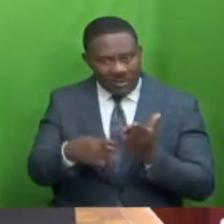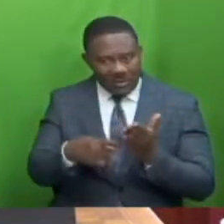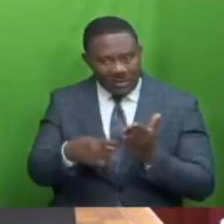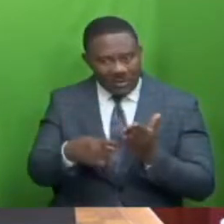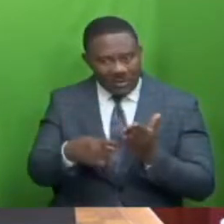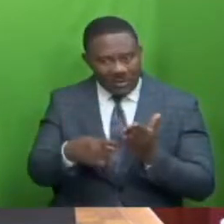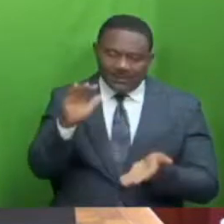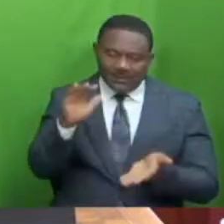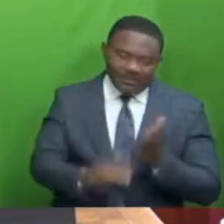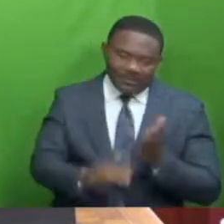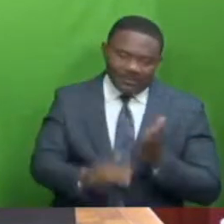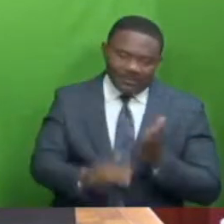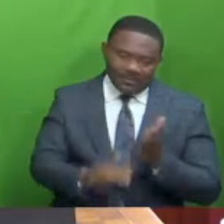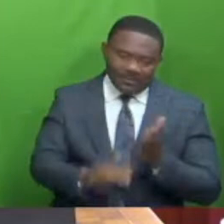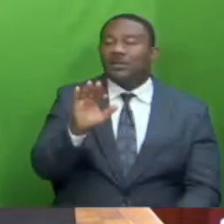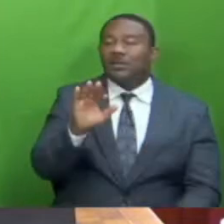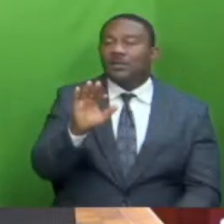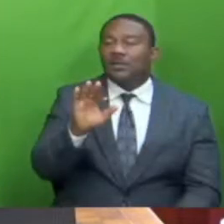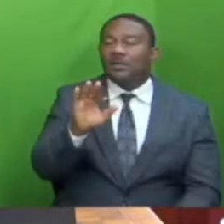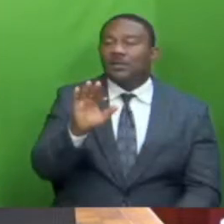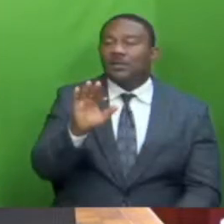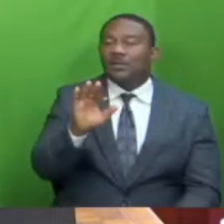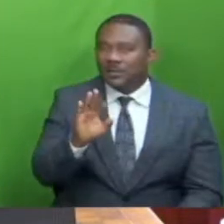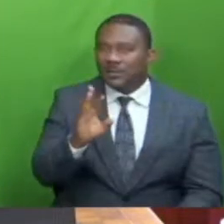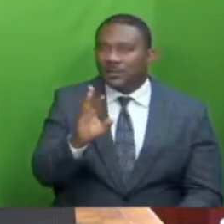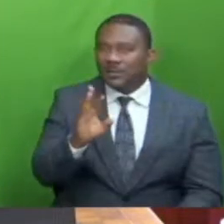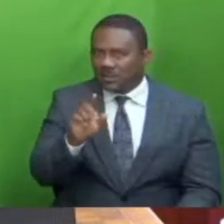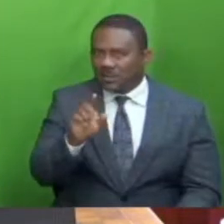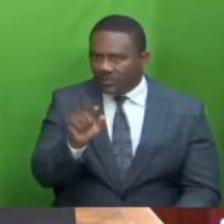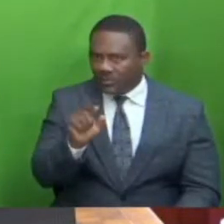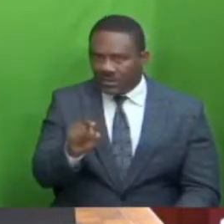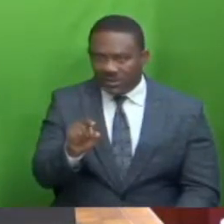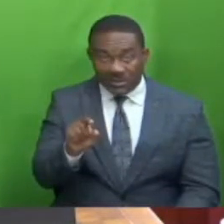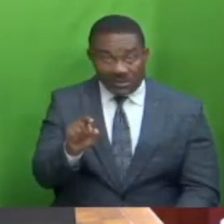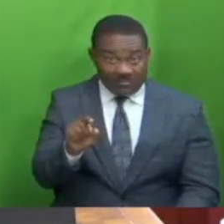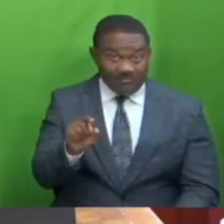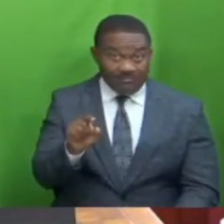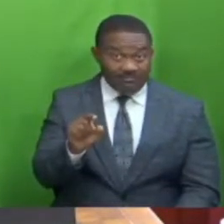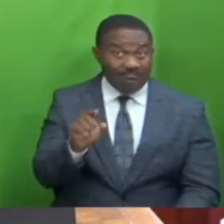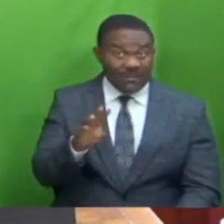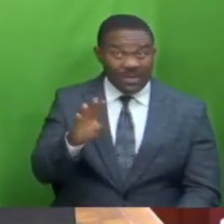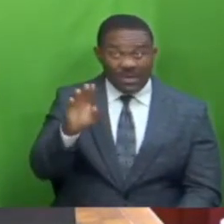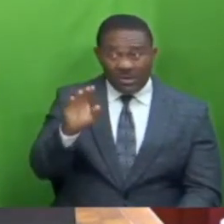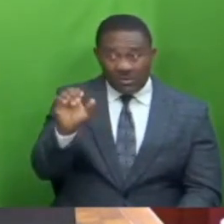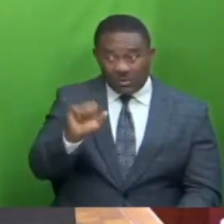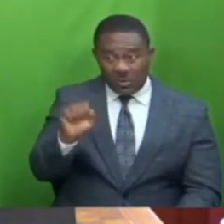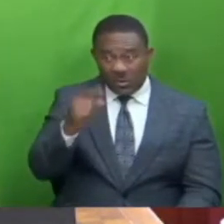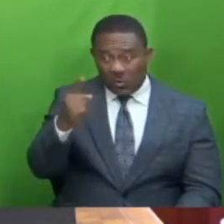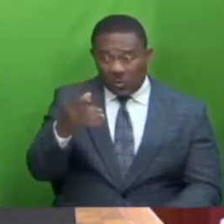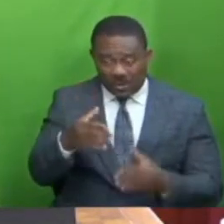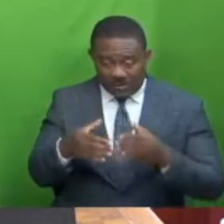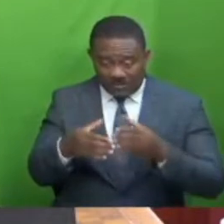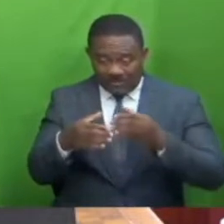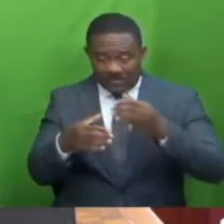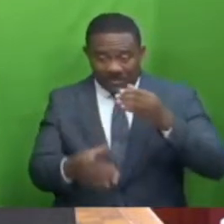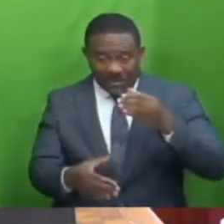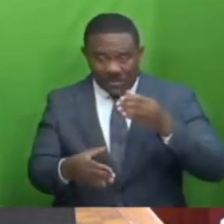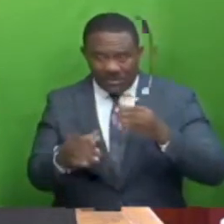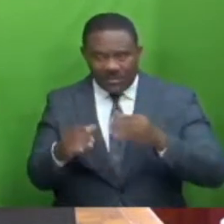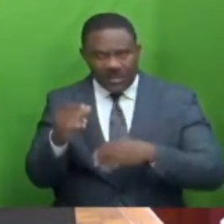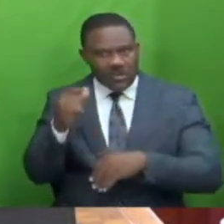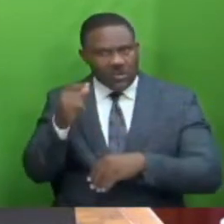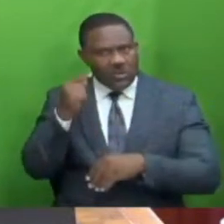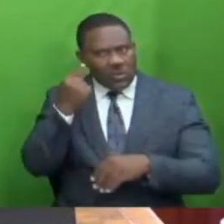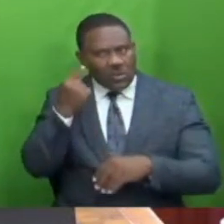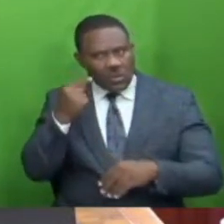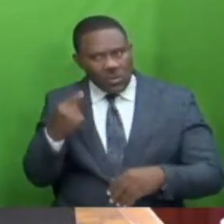barrel to $73.1 a barrel in 2023. However, gold and cocoa prices have